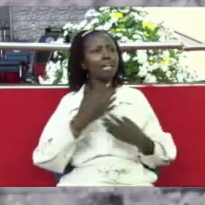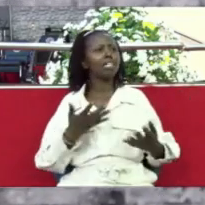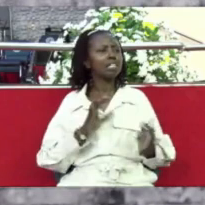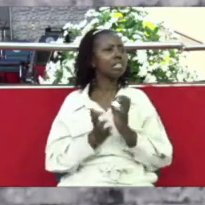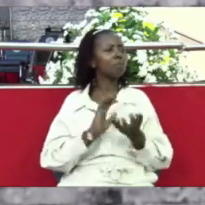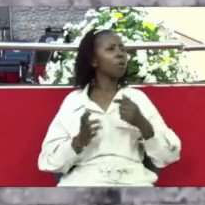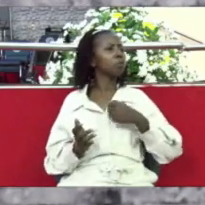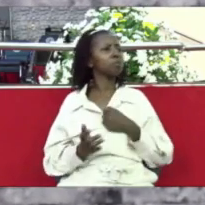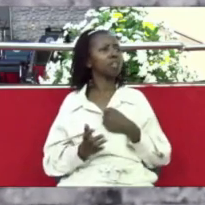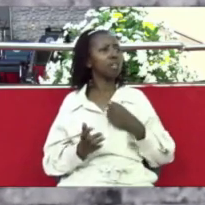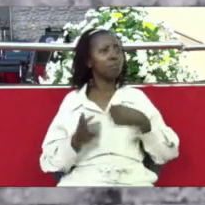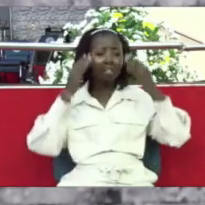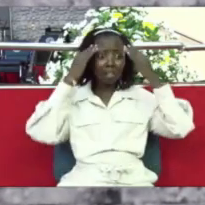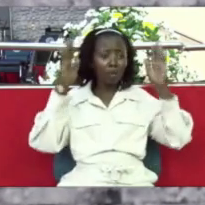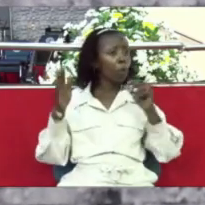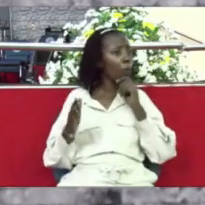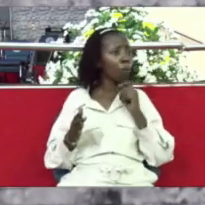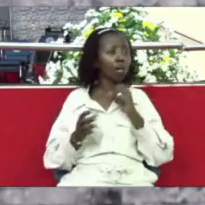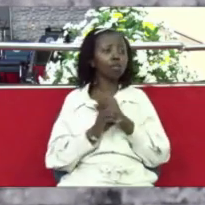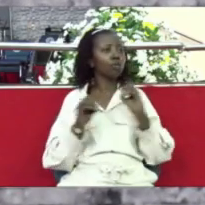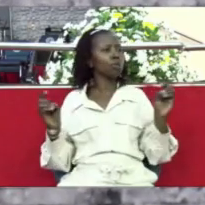even recognize the man.